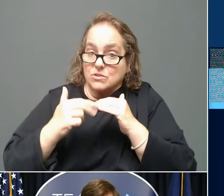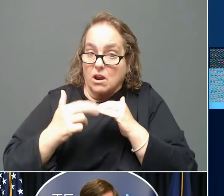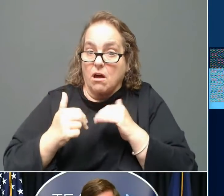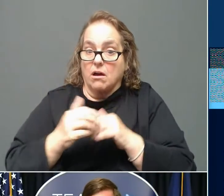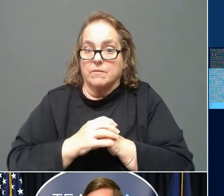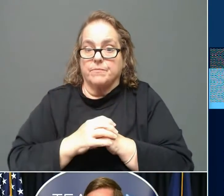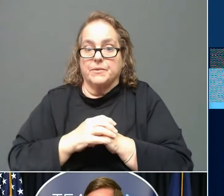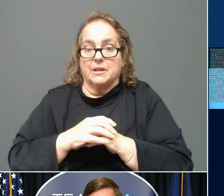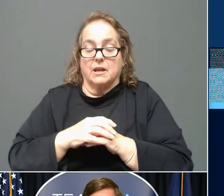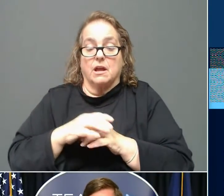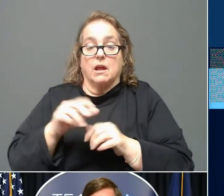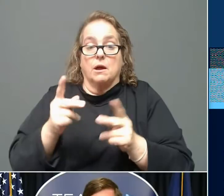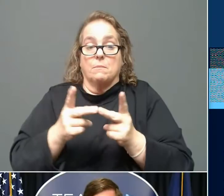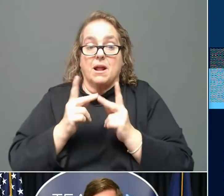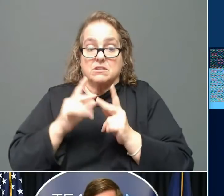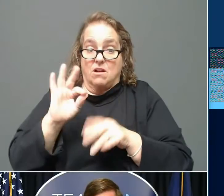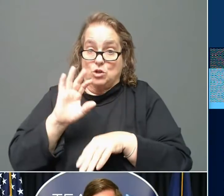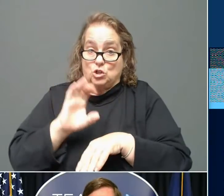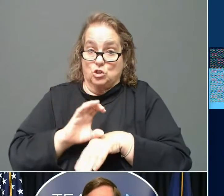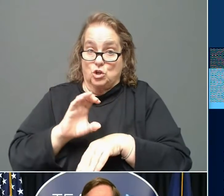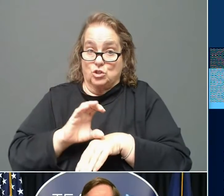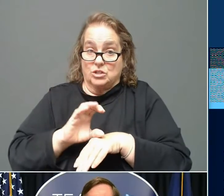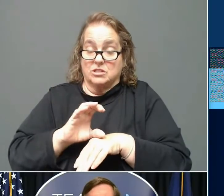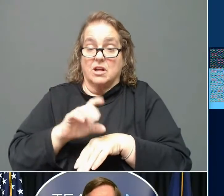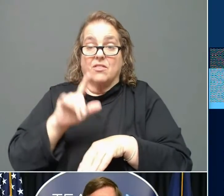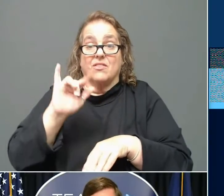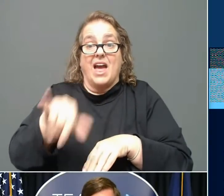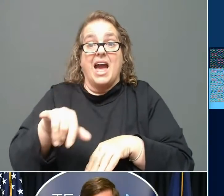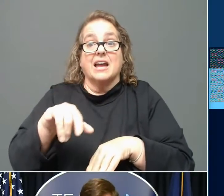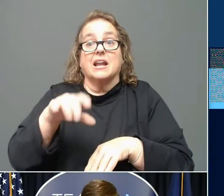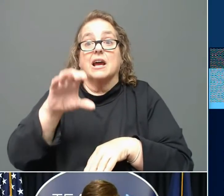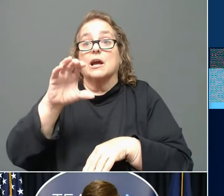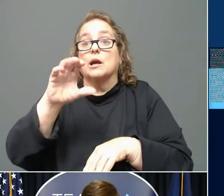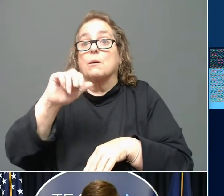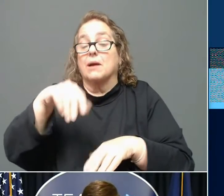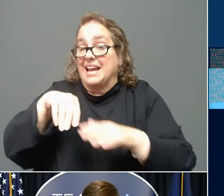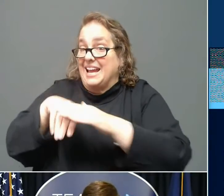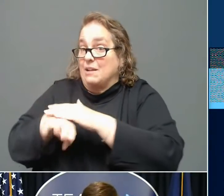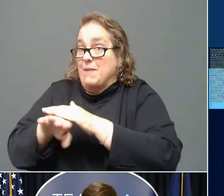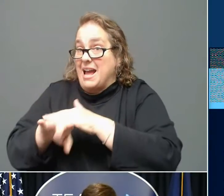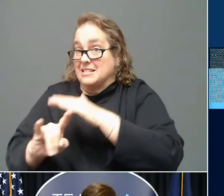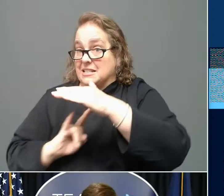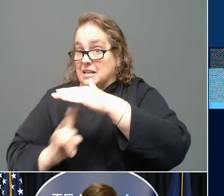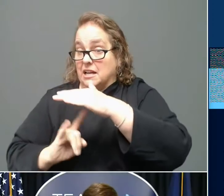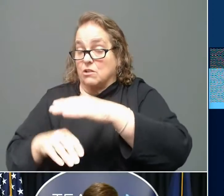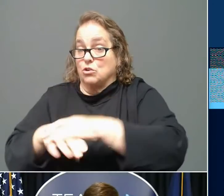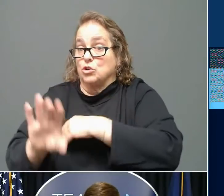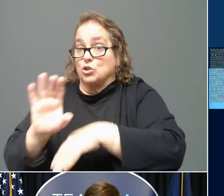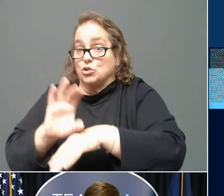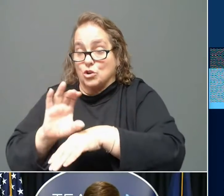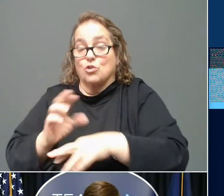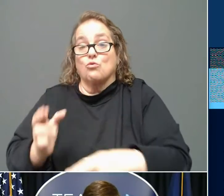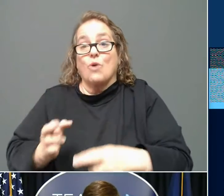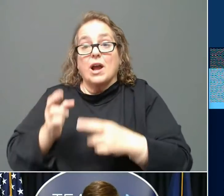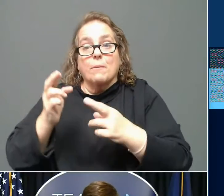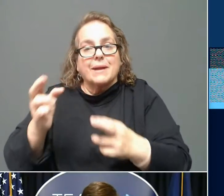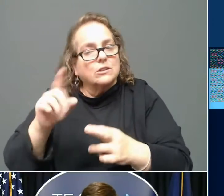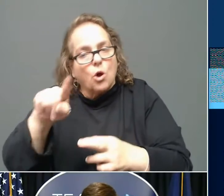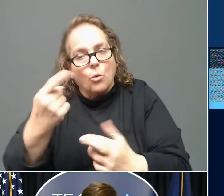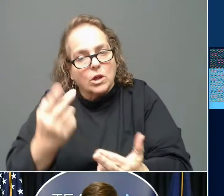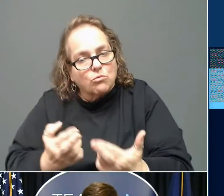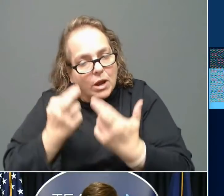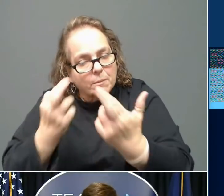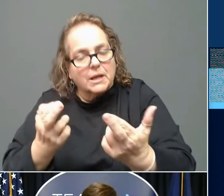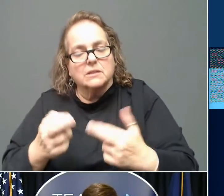of worship, capacity is just a recommendation, but the recommendation is going to increase by 10%. Retail, tanning